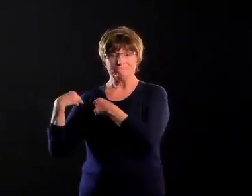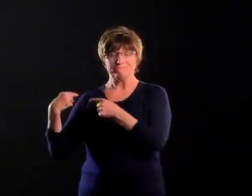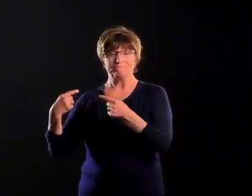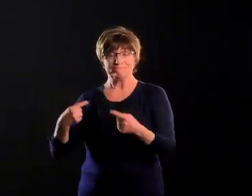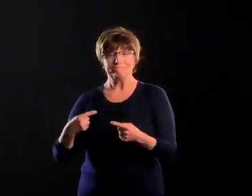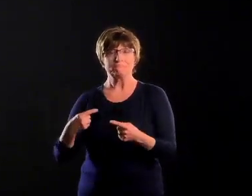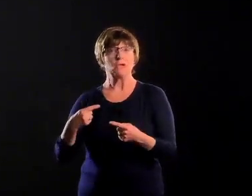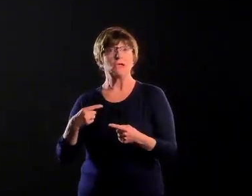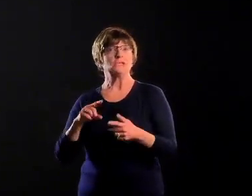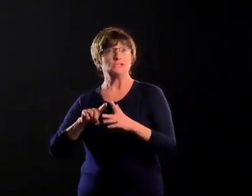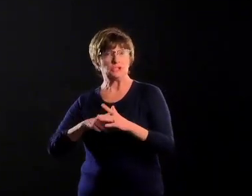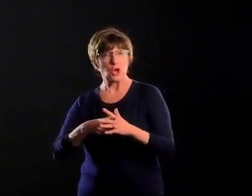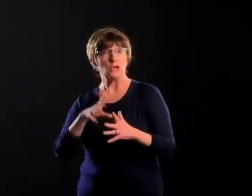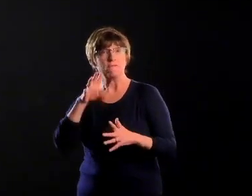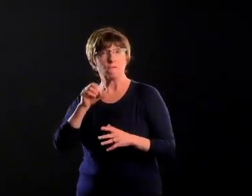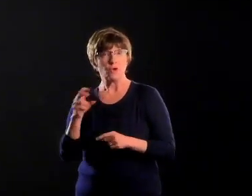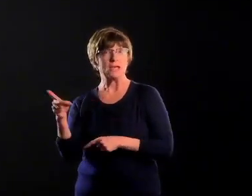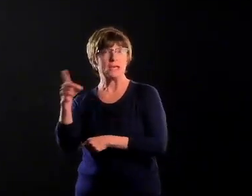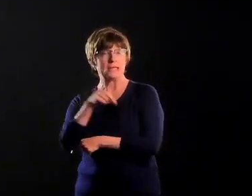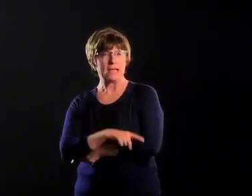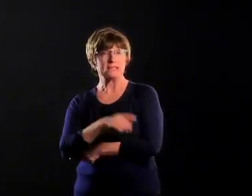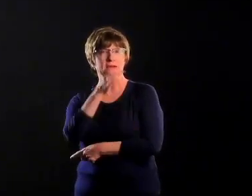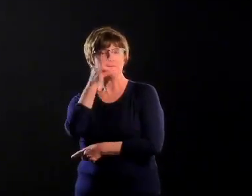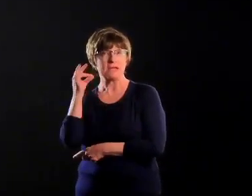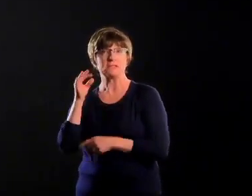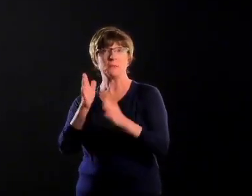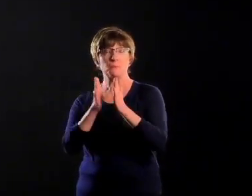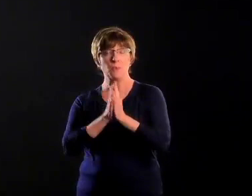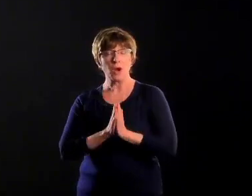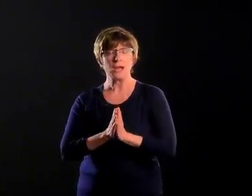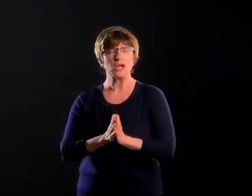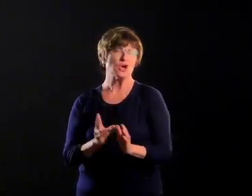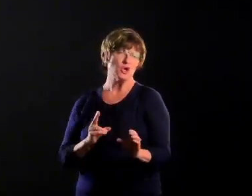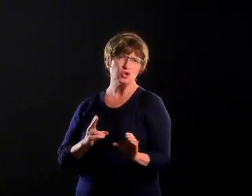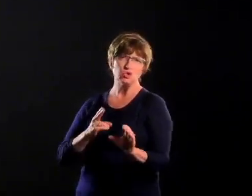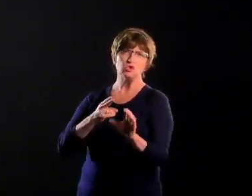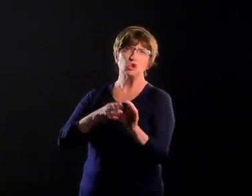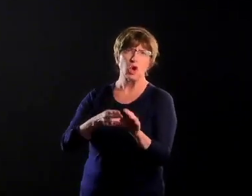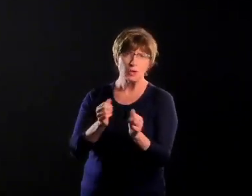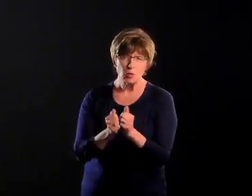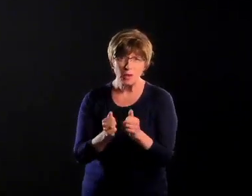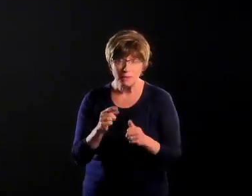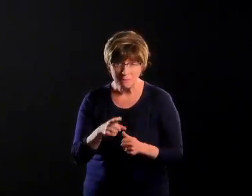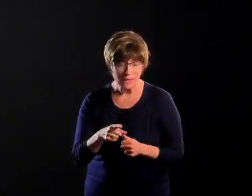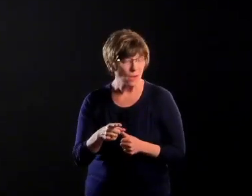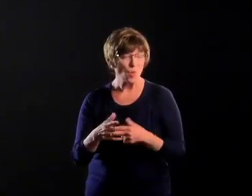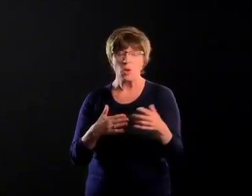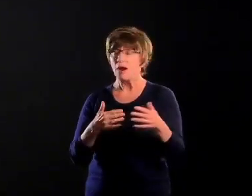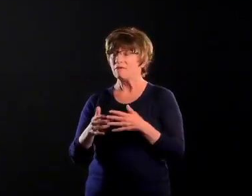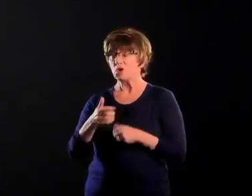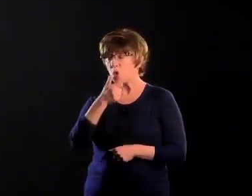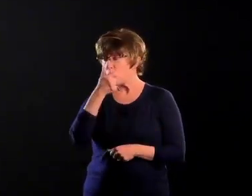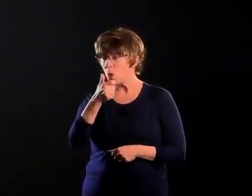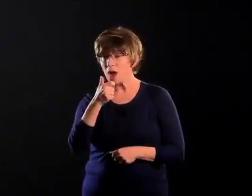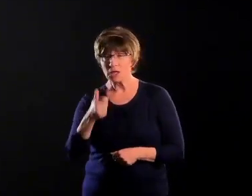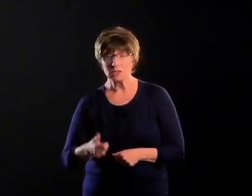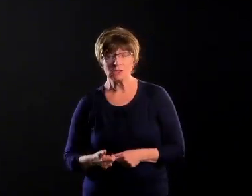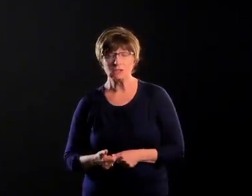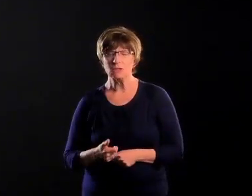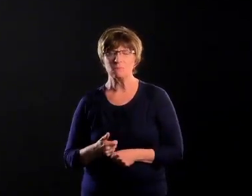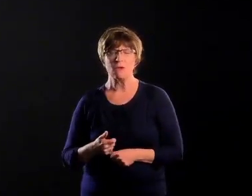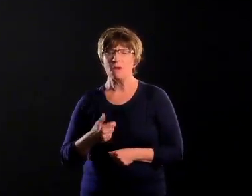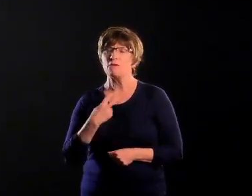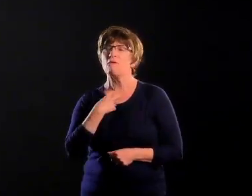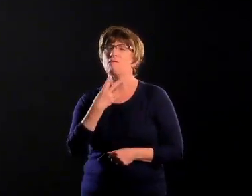days of fasting and prayer, would you stand with me? Would you join with me? Even right there, wherever you're watching, raise your